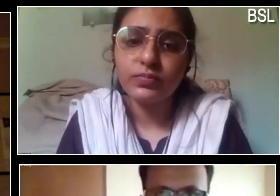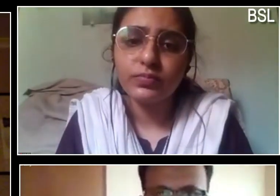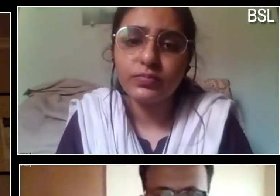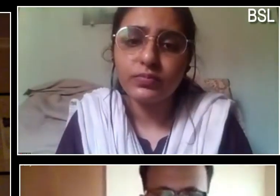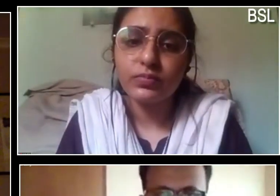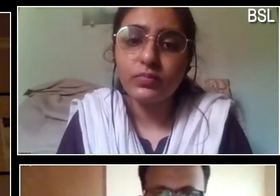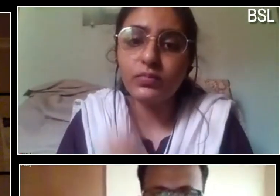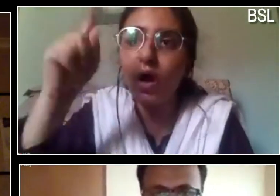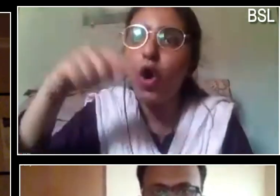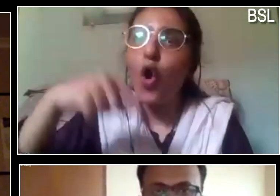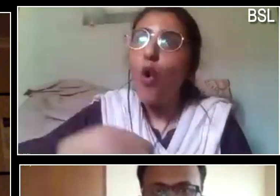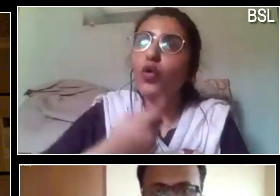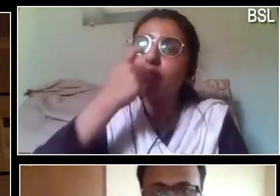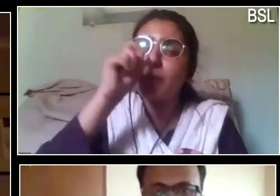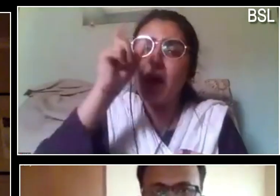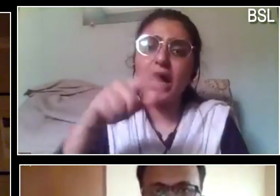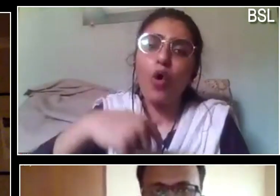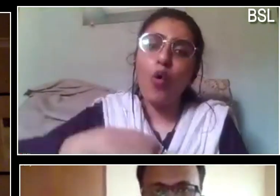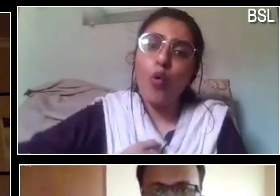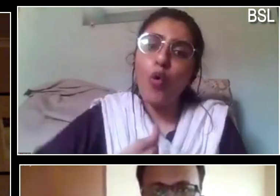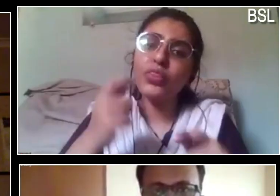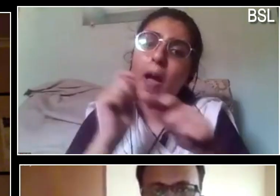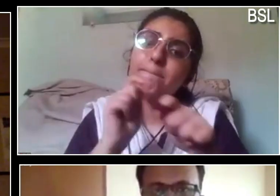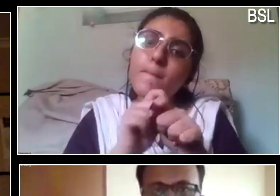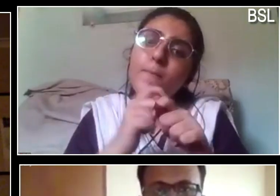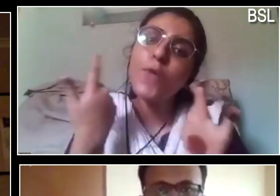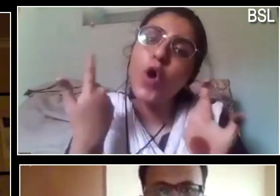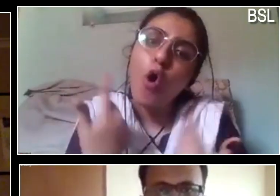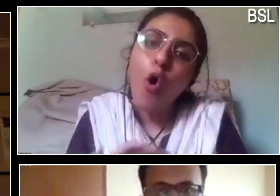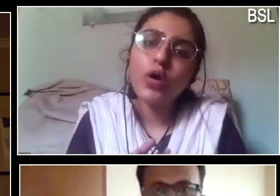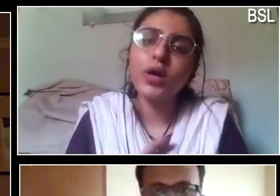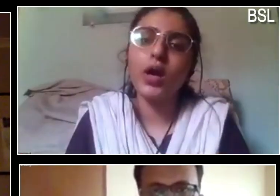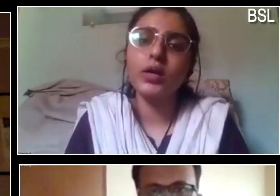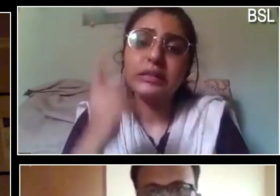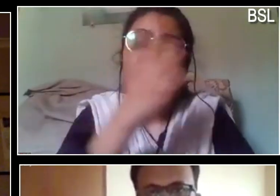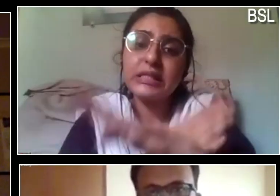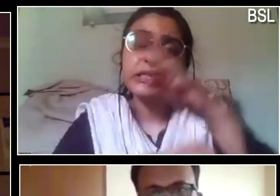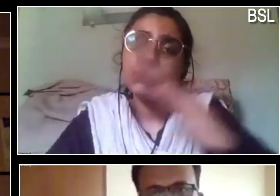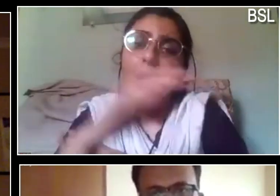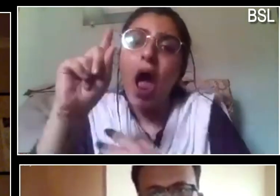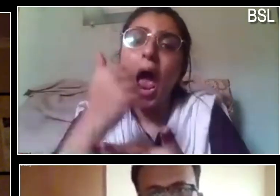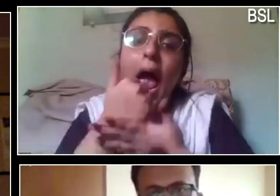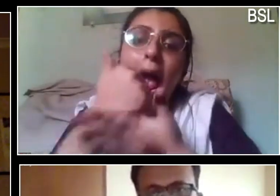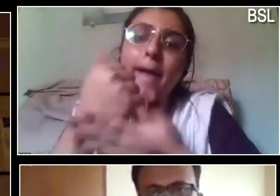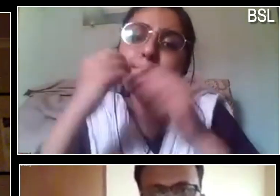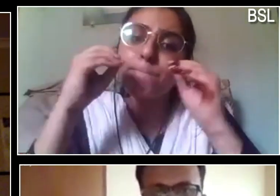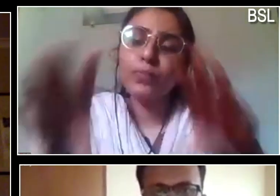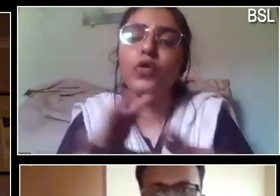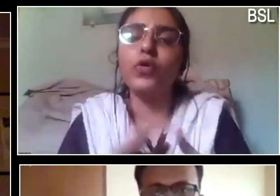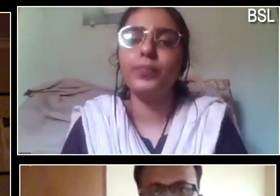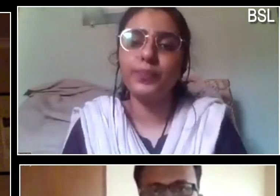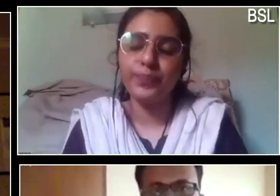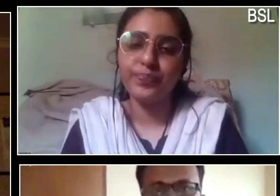disability inclusion action plan with ongoing input from the Access Consultative Working